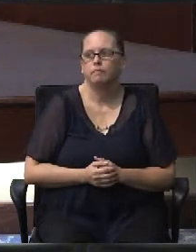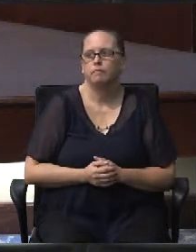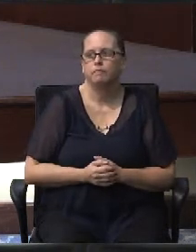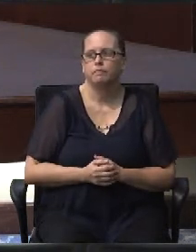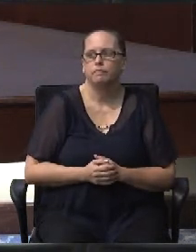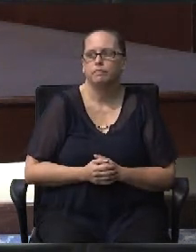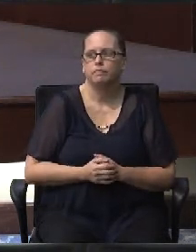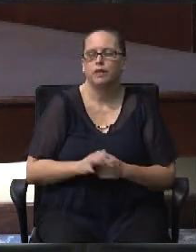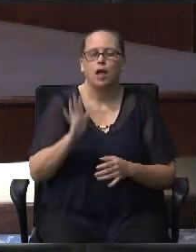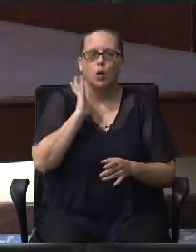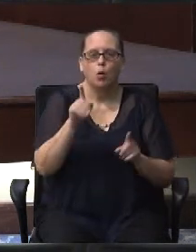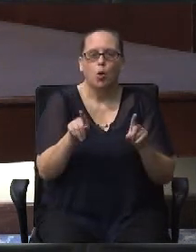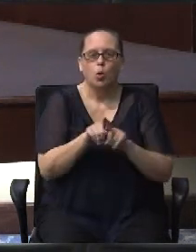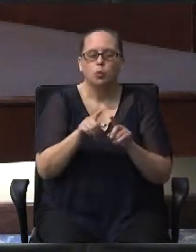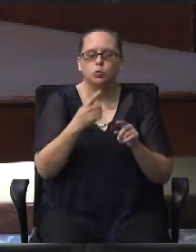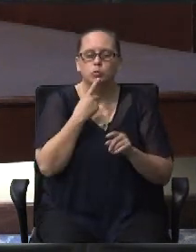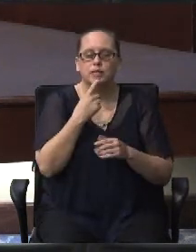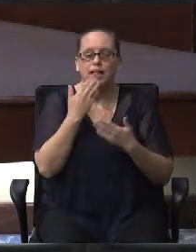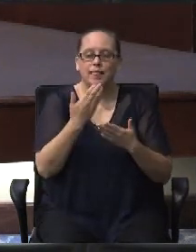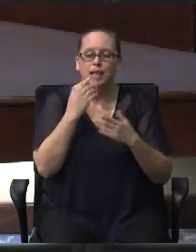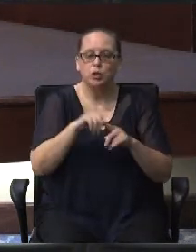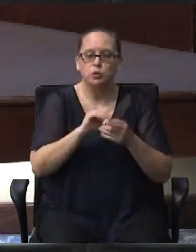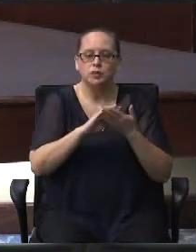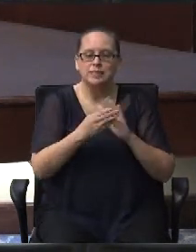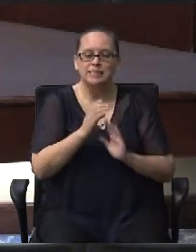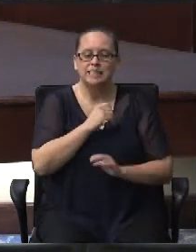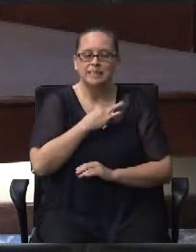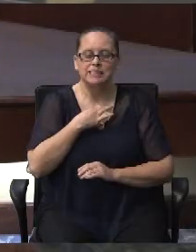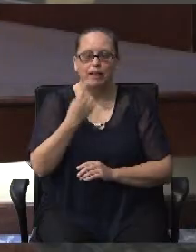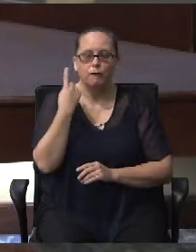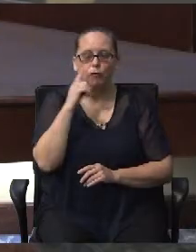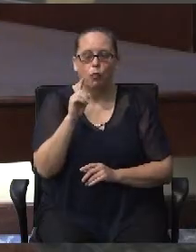I will also say thank you to city staff for